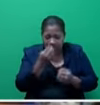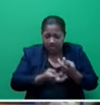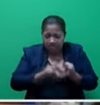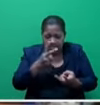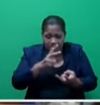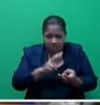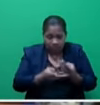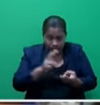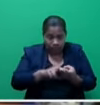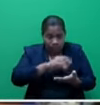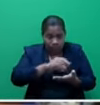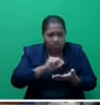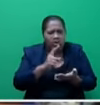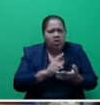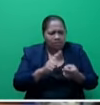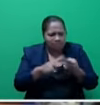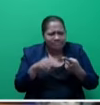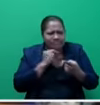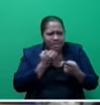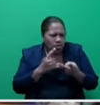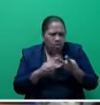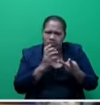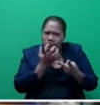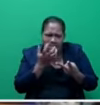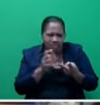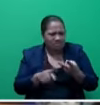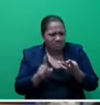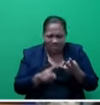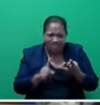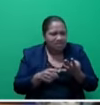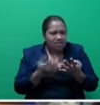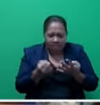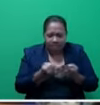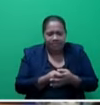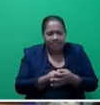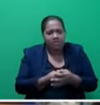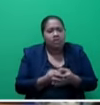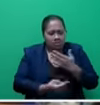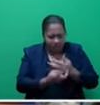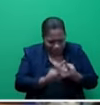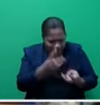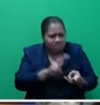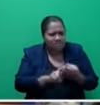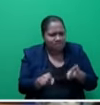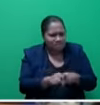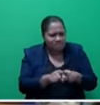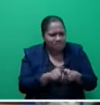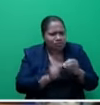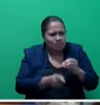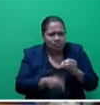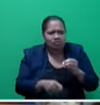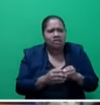grafted citrus, and pale guava. At the same time, seed packages of eggplant, watermelon, Chinese cabbage, tomatoes,